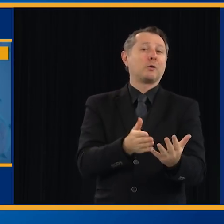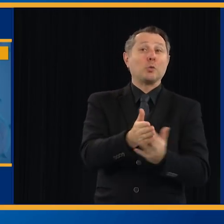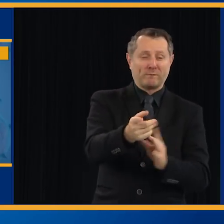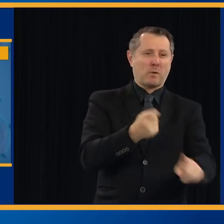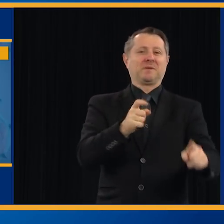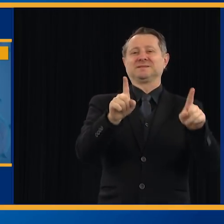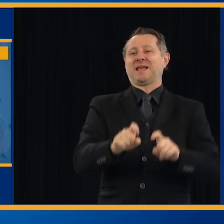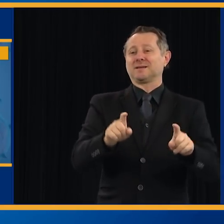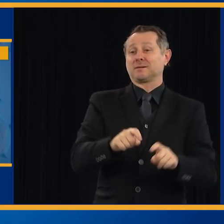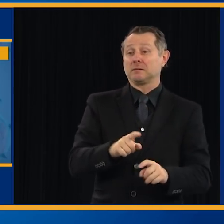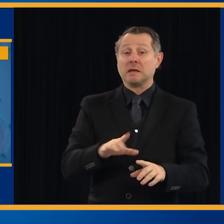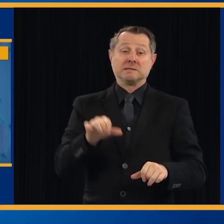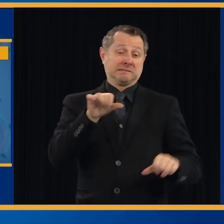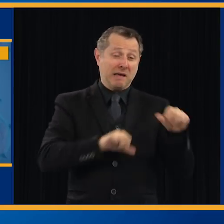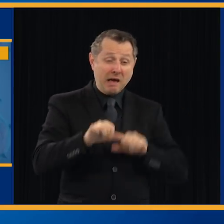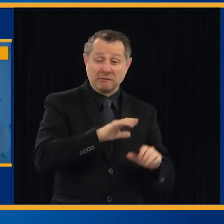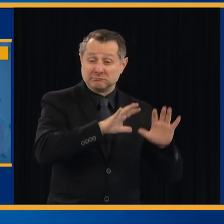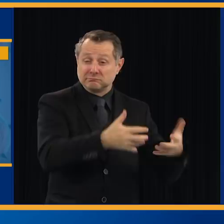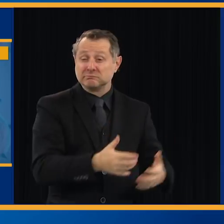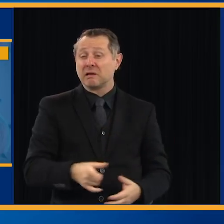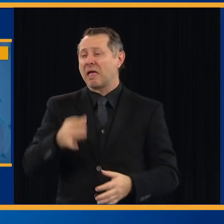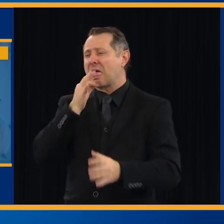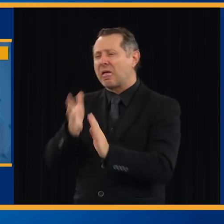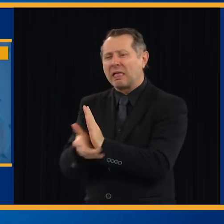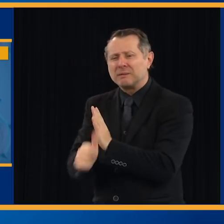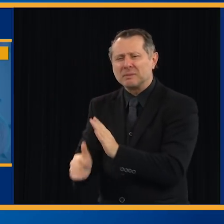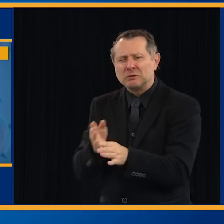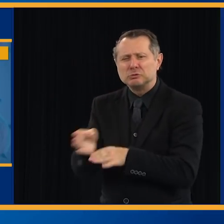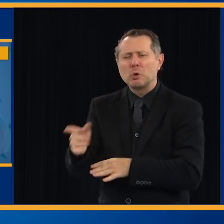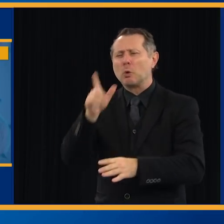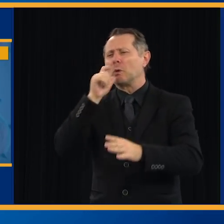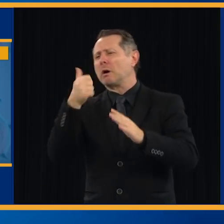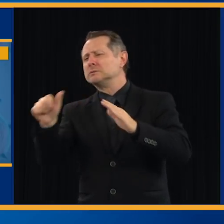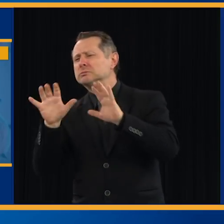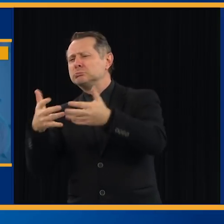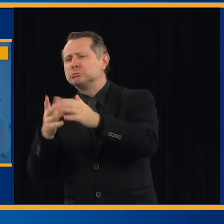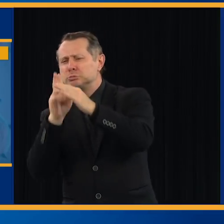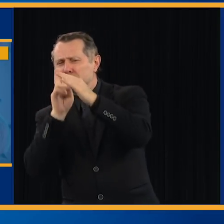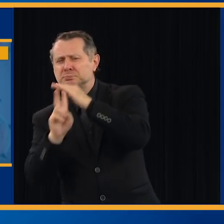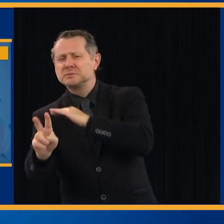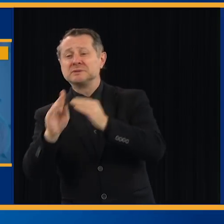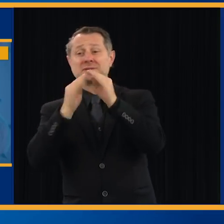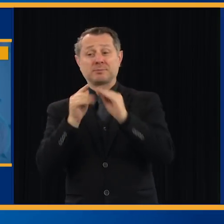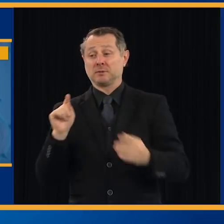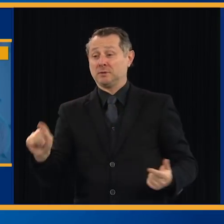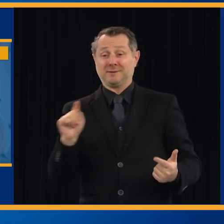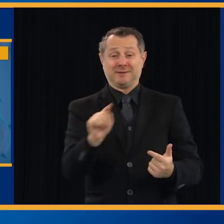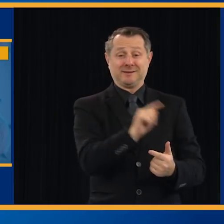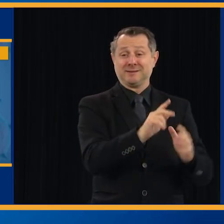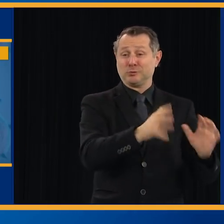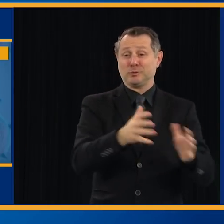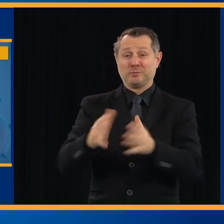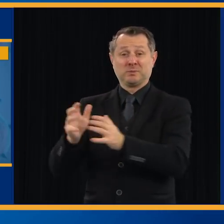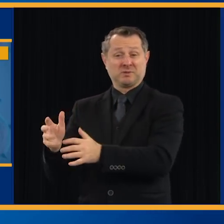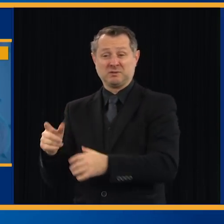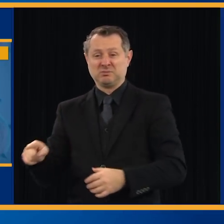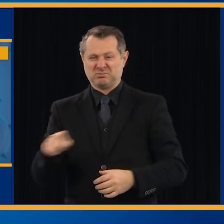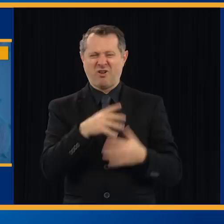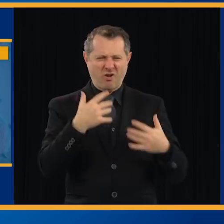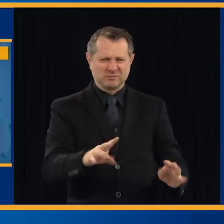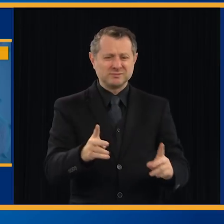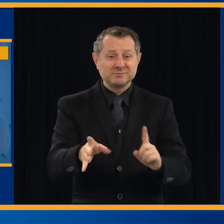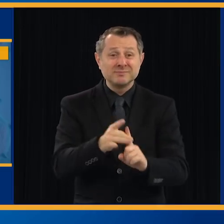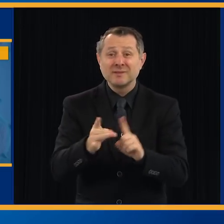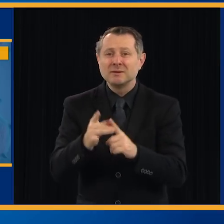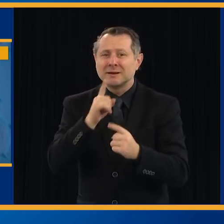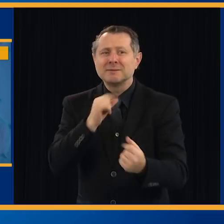who are basically trying to extrapolate from the data, but we don't really know. How many people were infected? How many